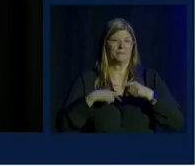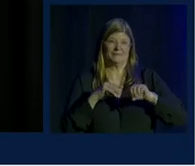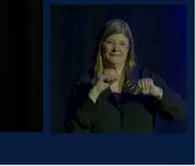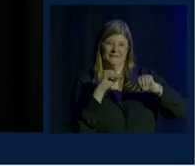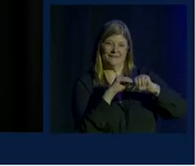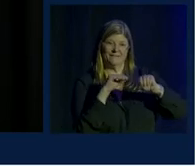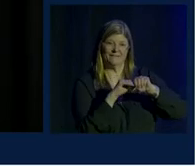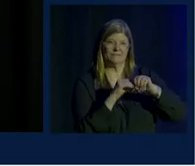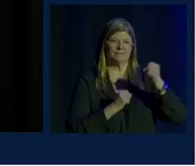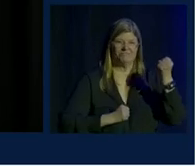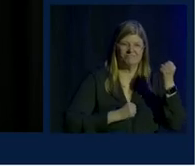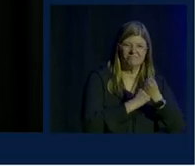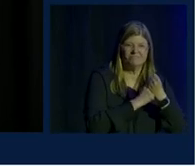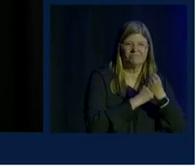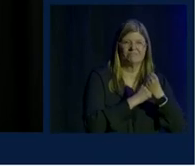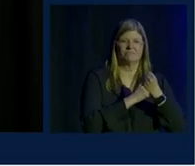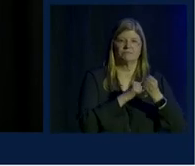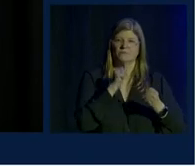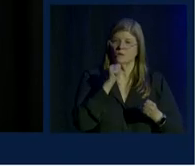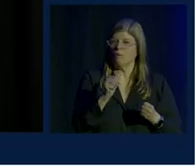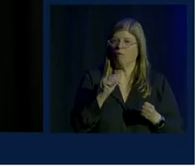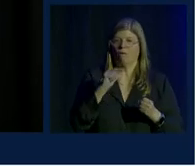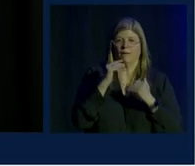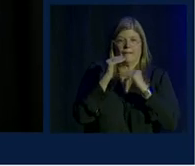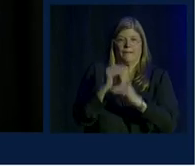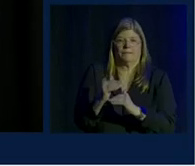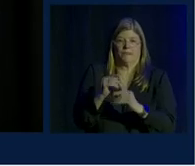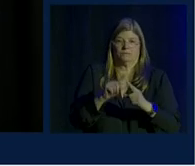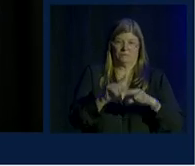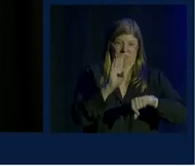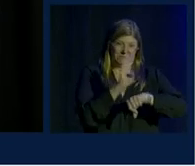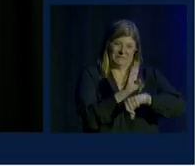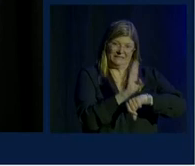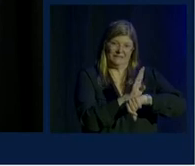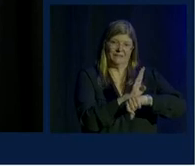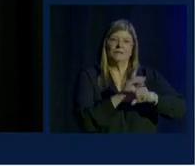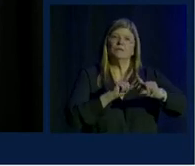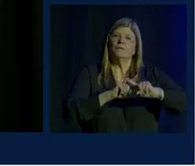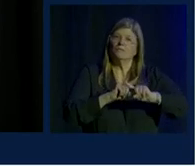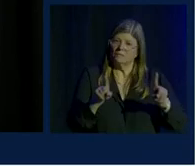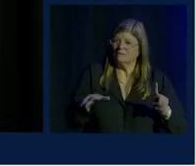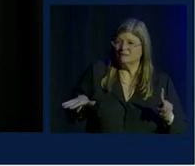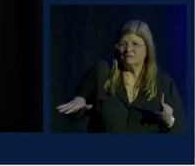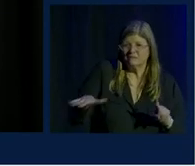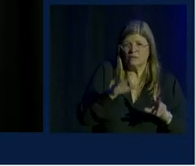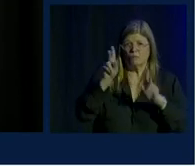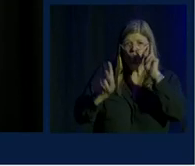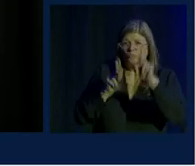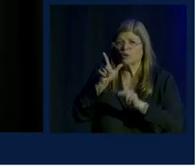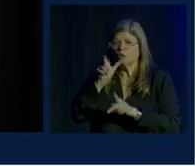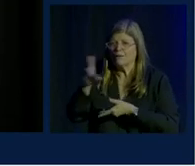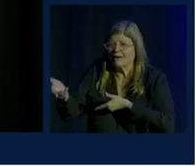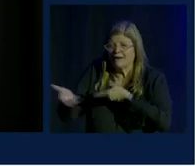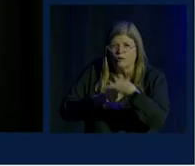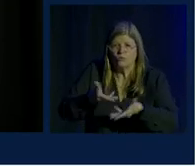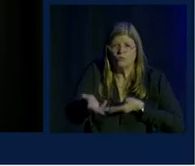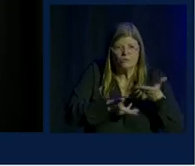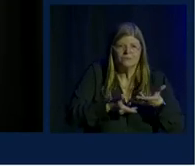in a business, you're investing in the people they hire and the neighborhood they serve. And that's why we have awarded more